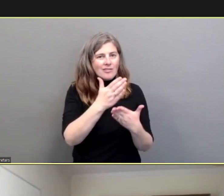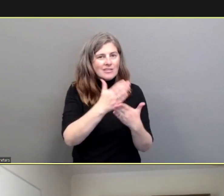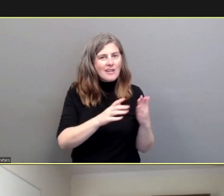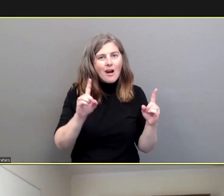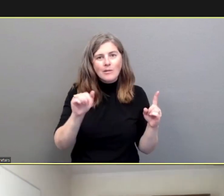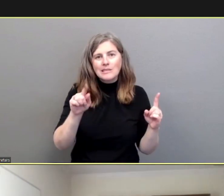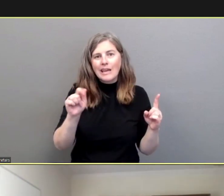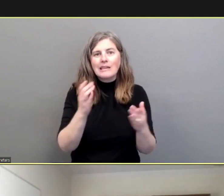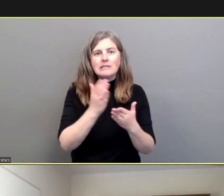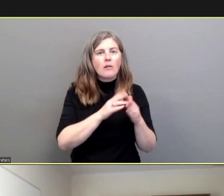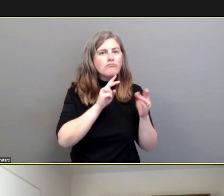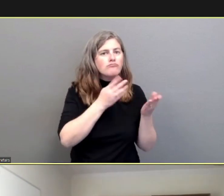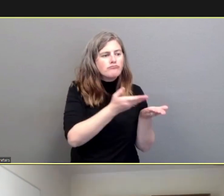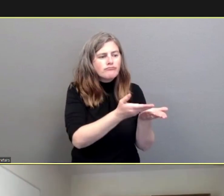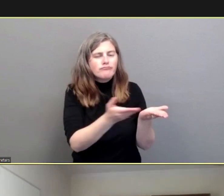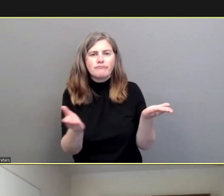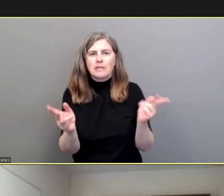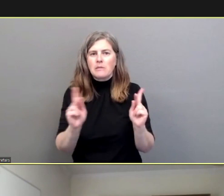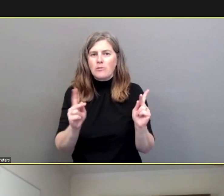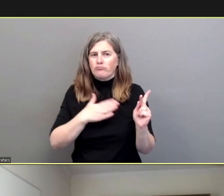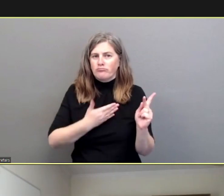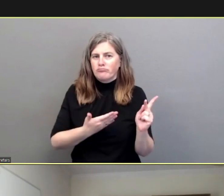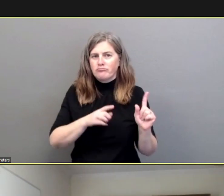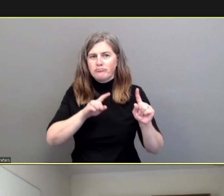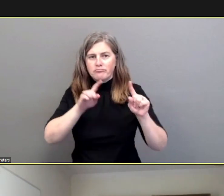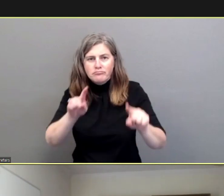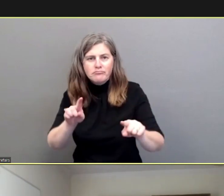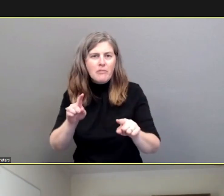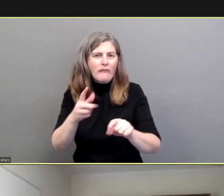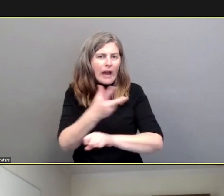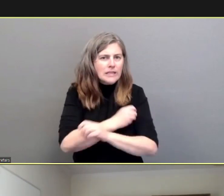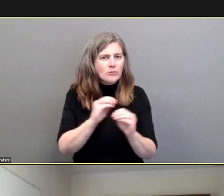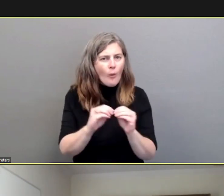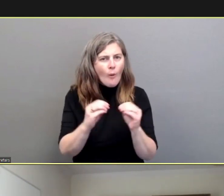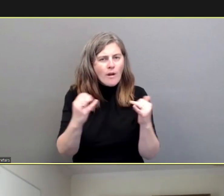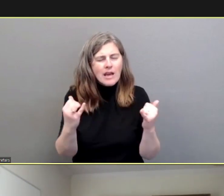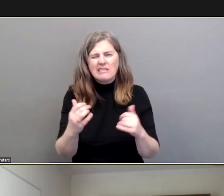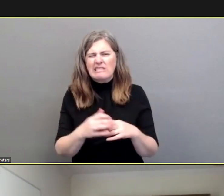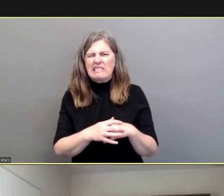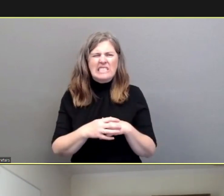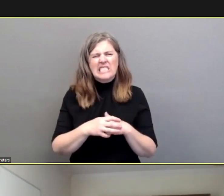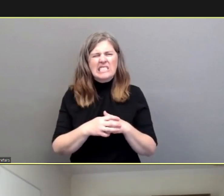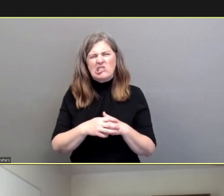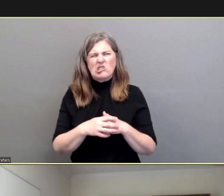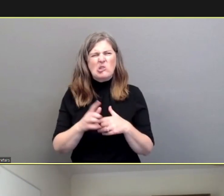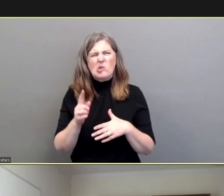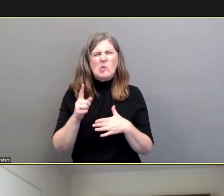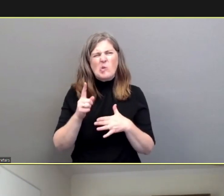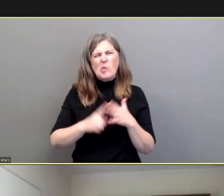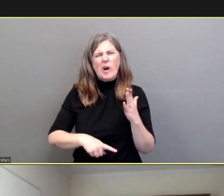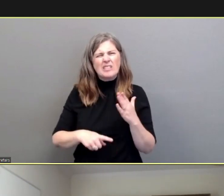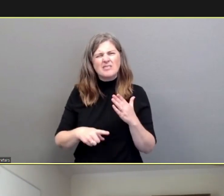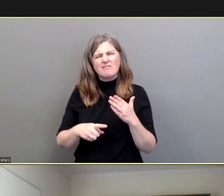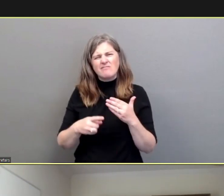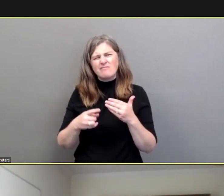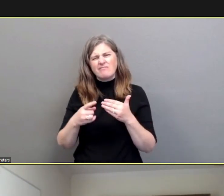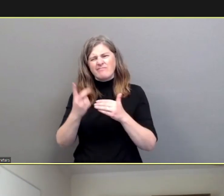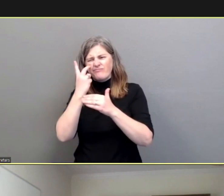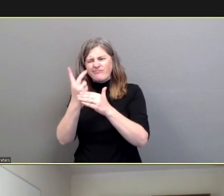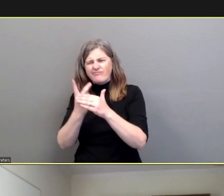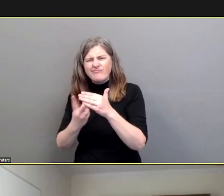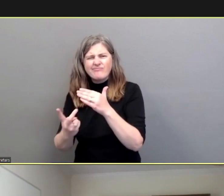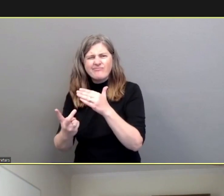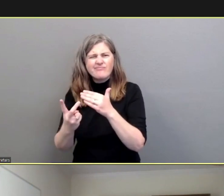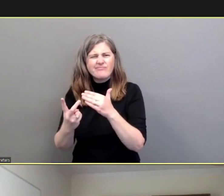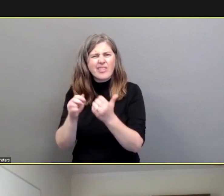that people just wouldn't get vaccinated. So I think it's what is the long game, or what's the long-term strategy